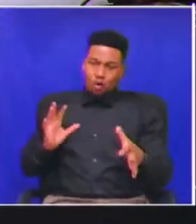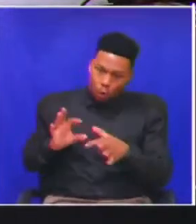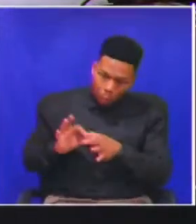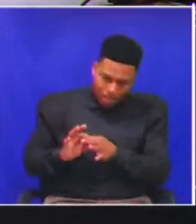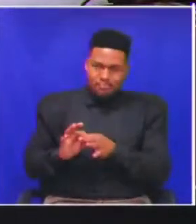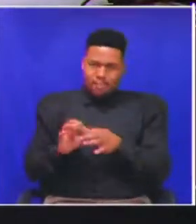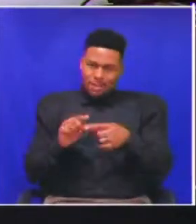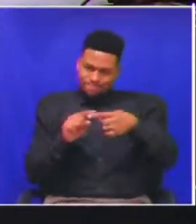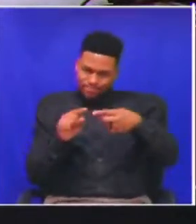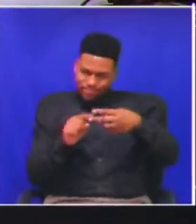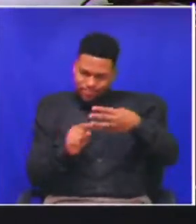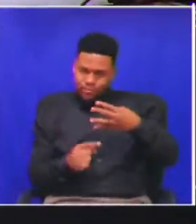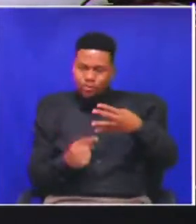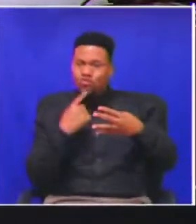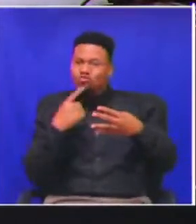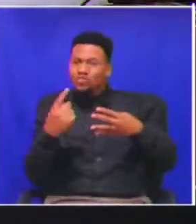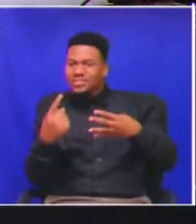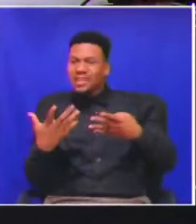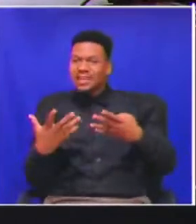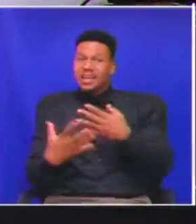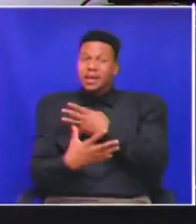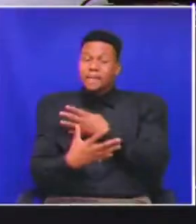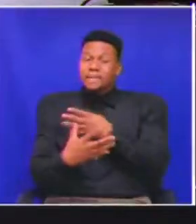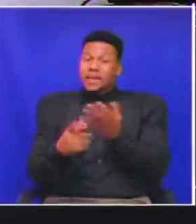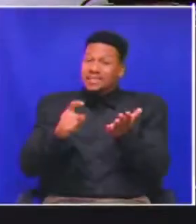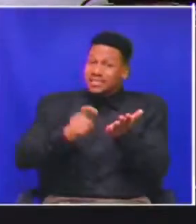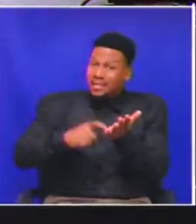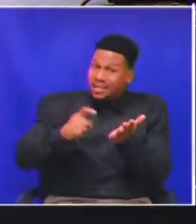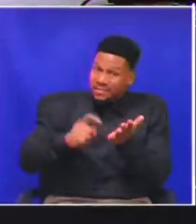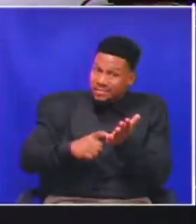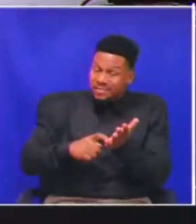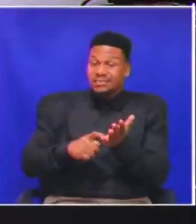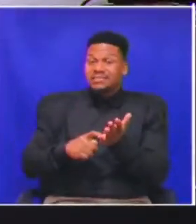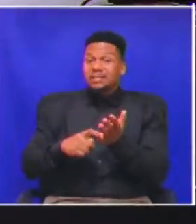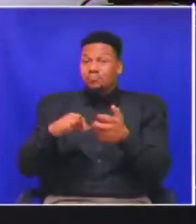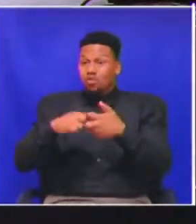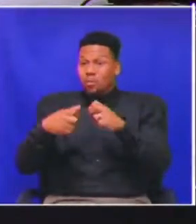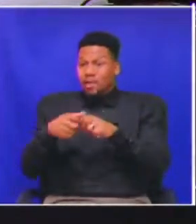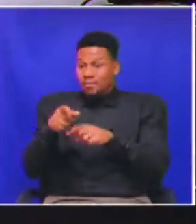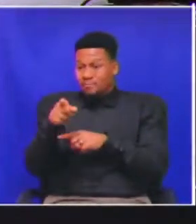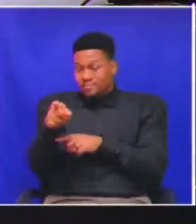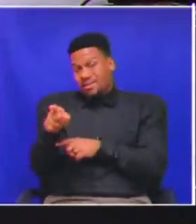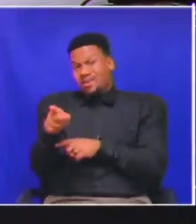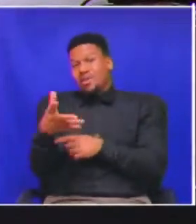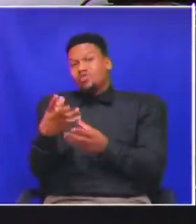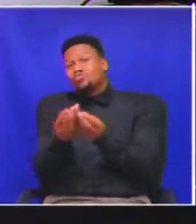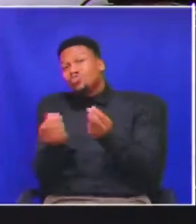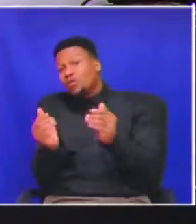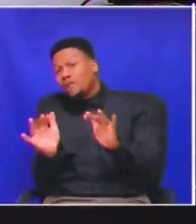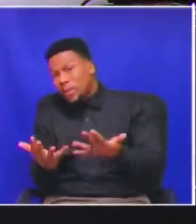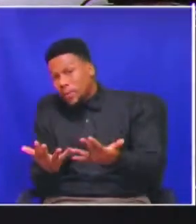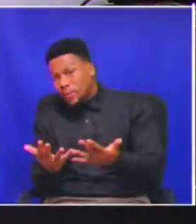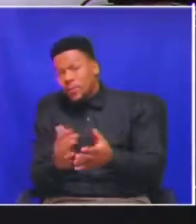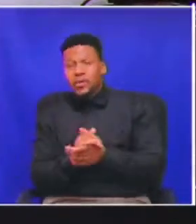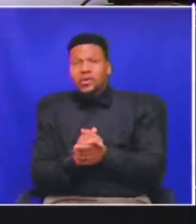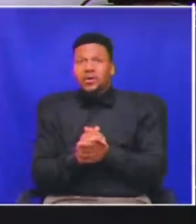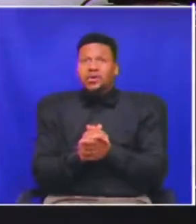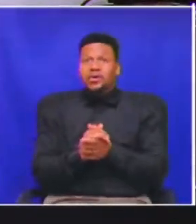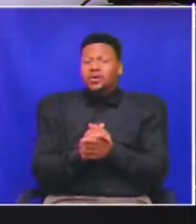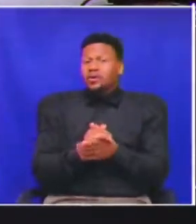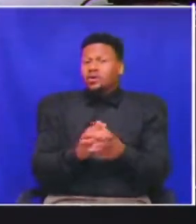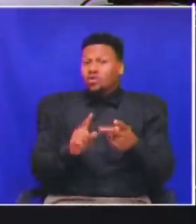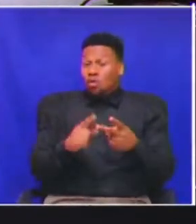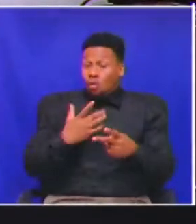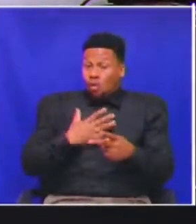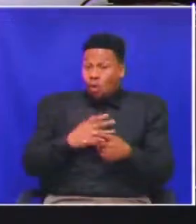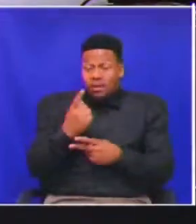low-income and middle-income countries are suffering under at the moment. We want to see the issue of